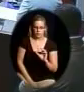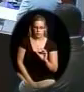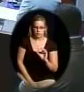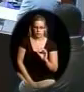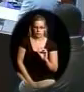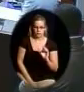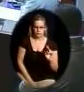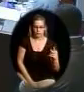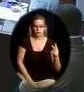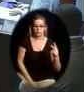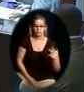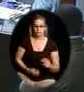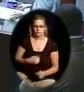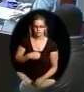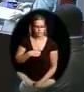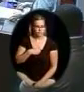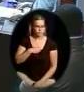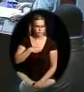Second.